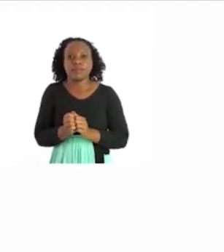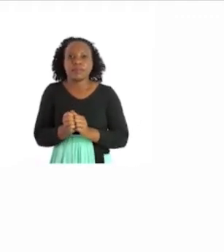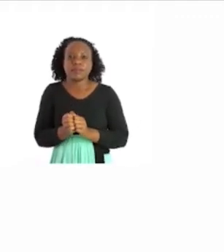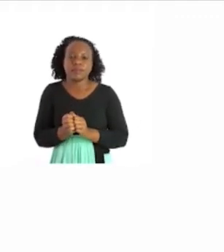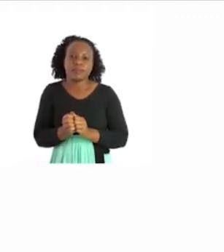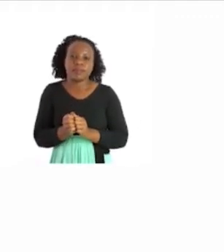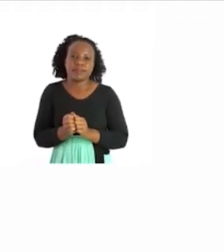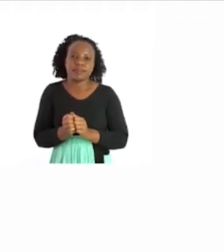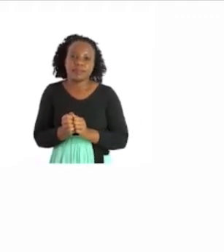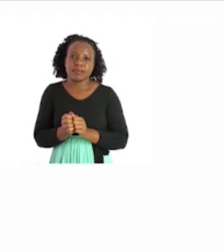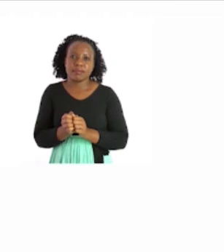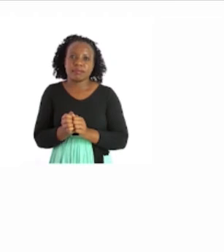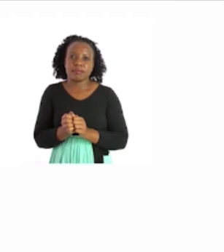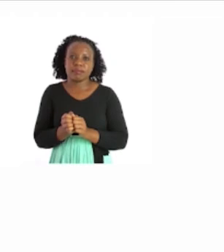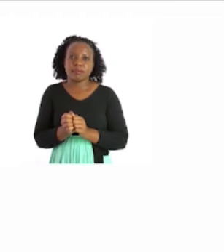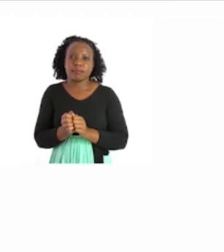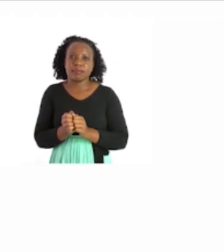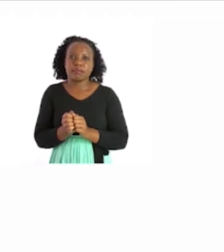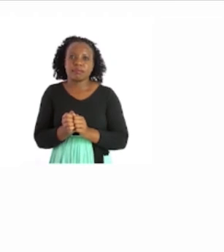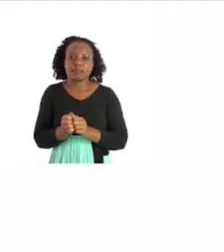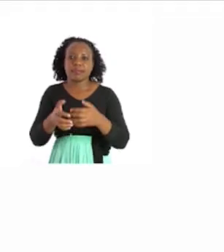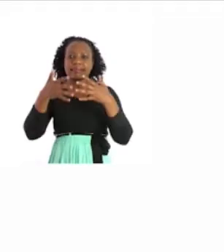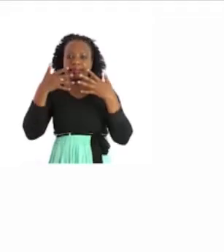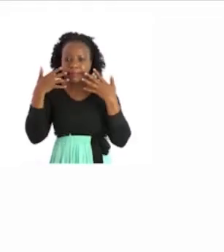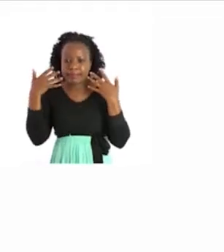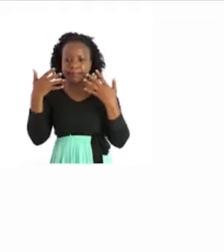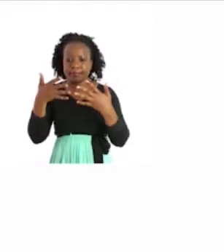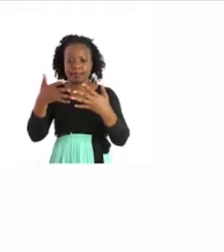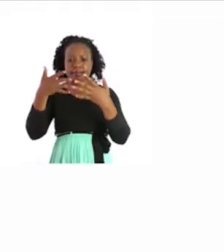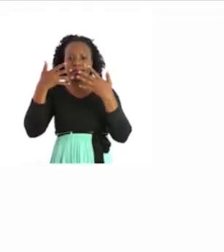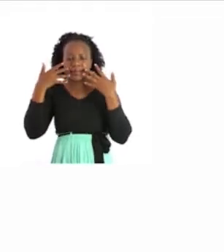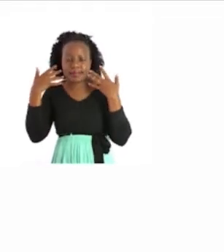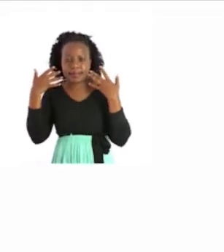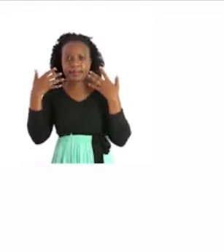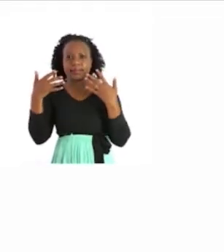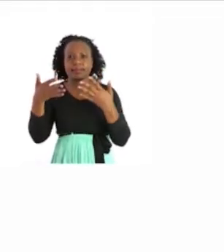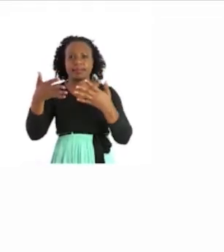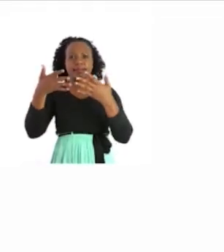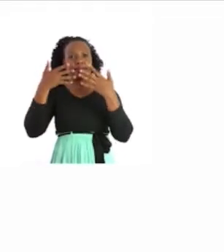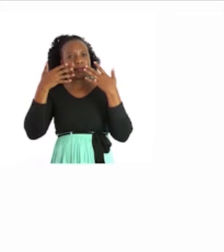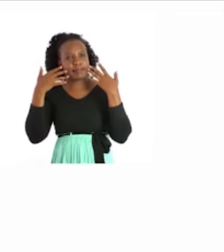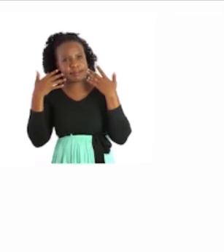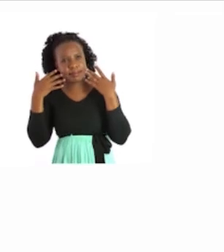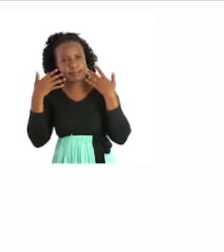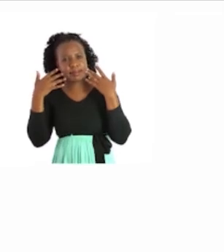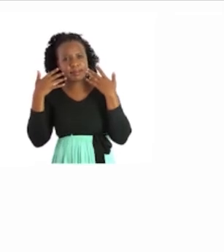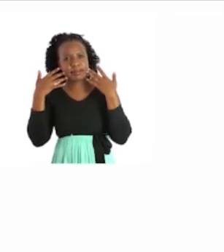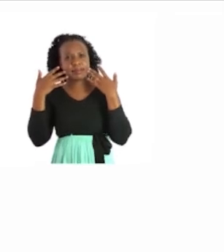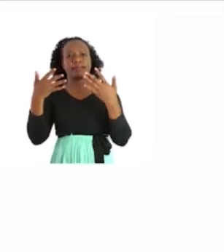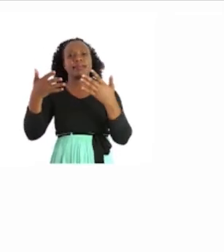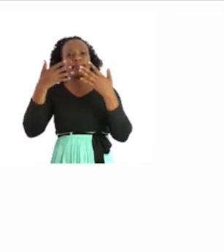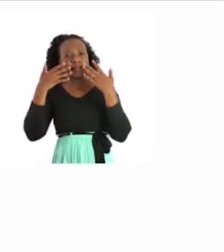Now, instead of saying the kitten and the kitten and the kitten and